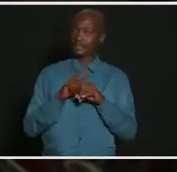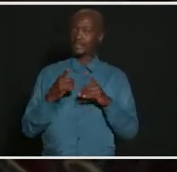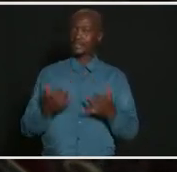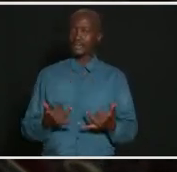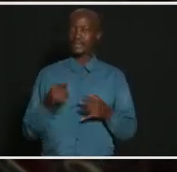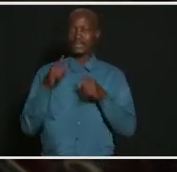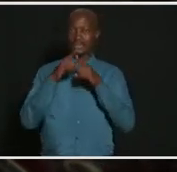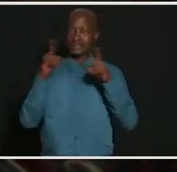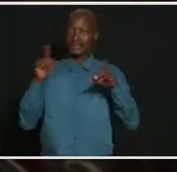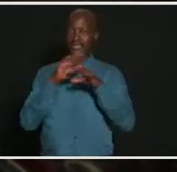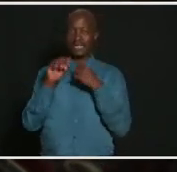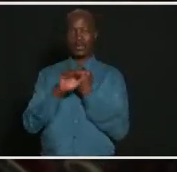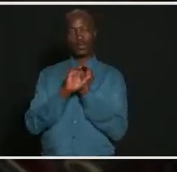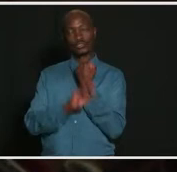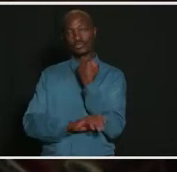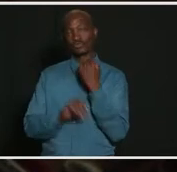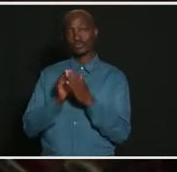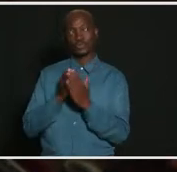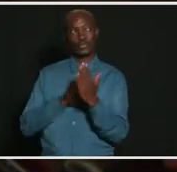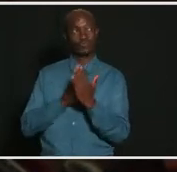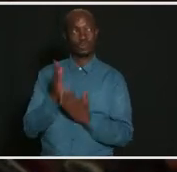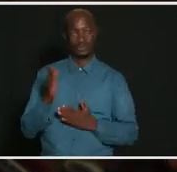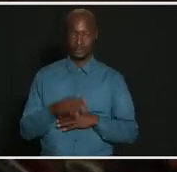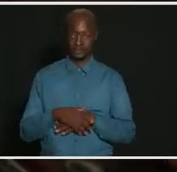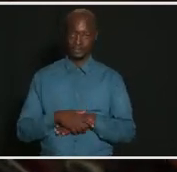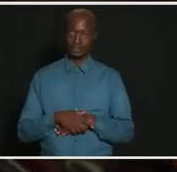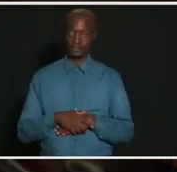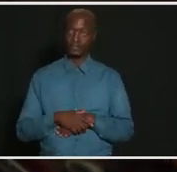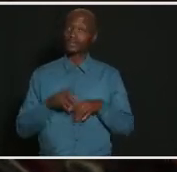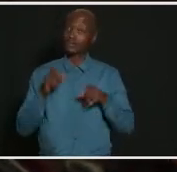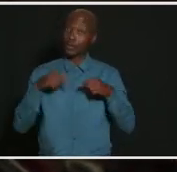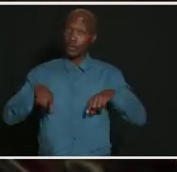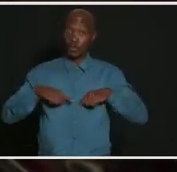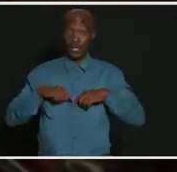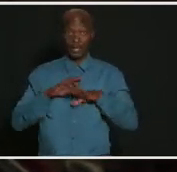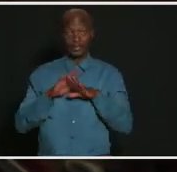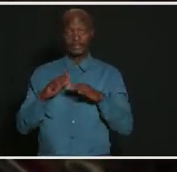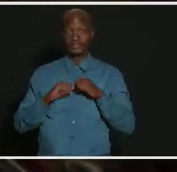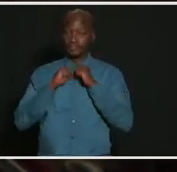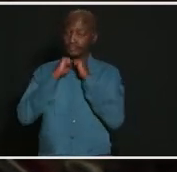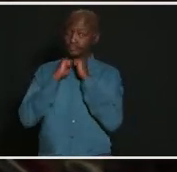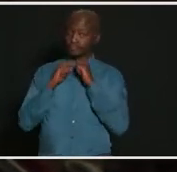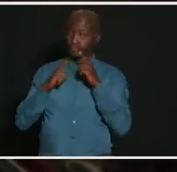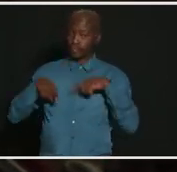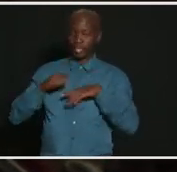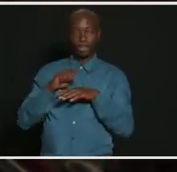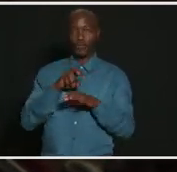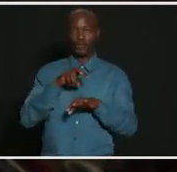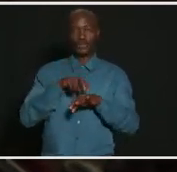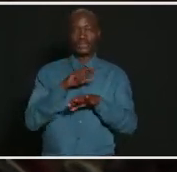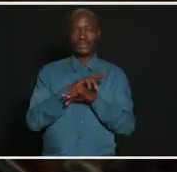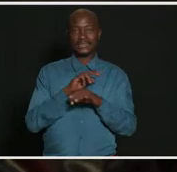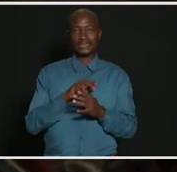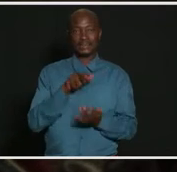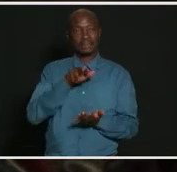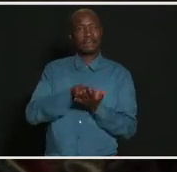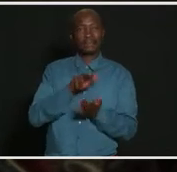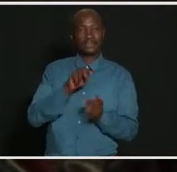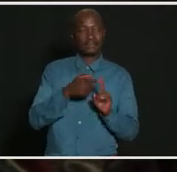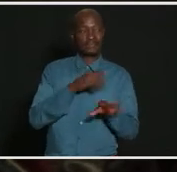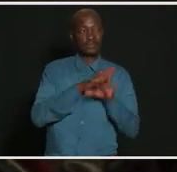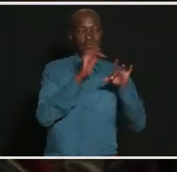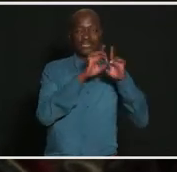their constitutional right as parents we do not need permission from the Department of Education